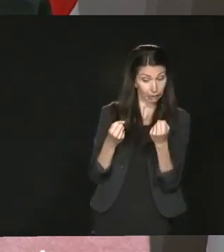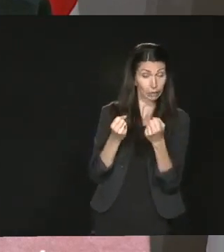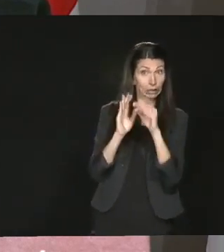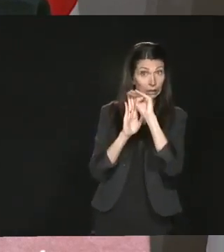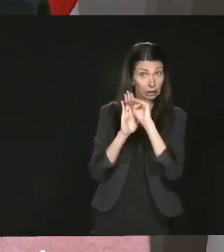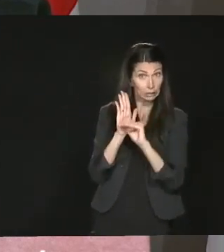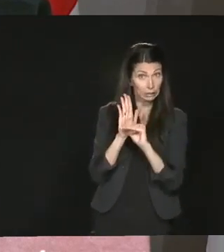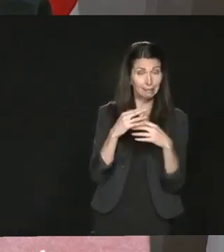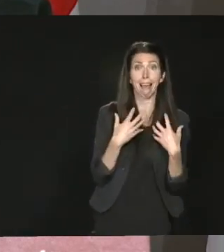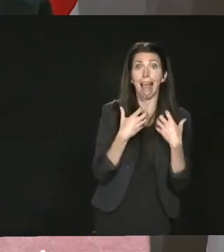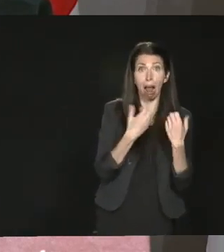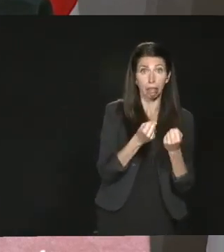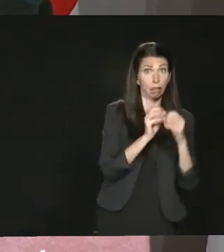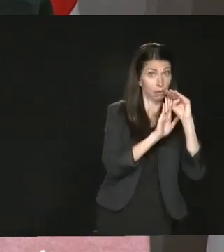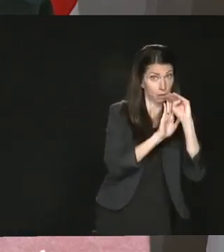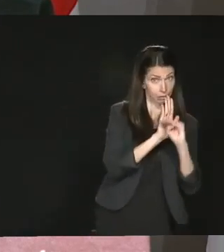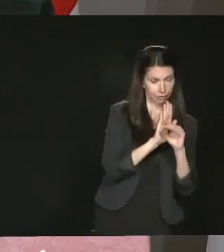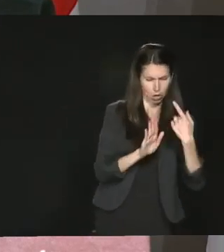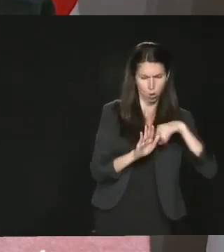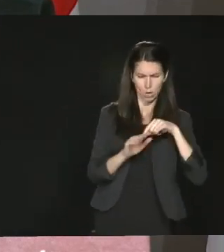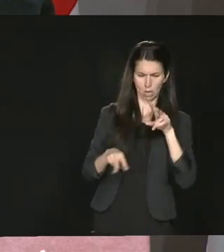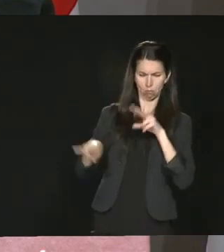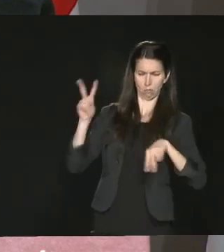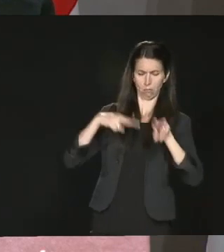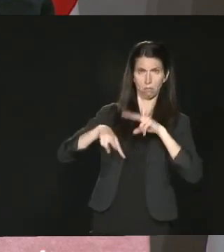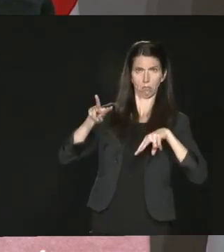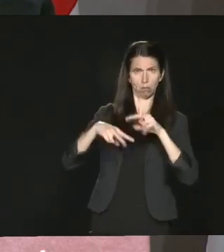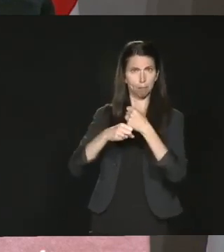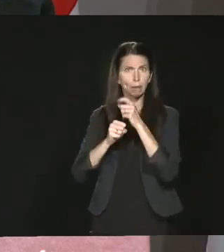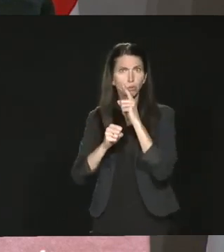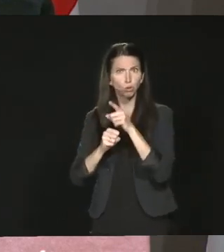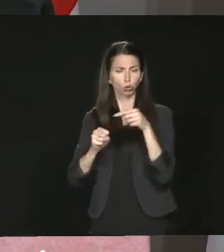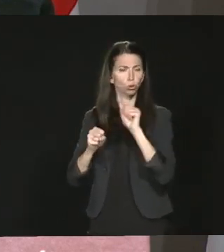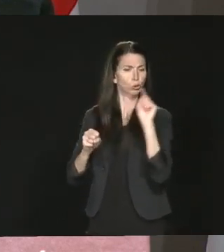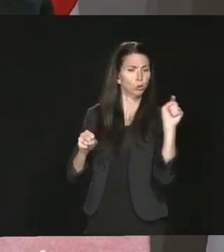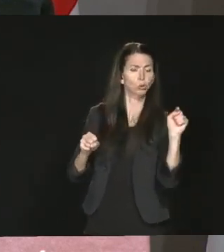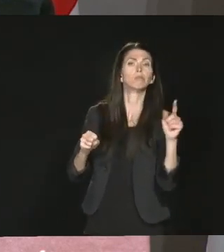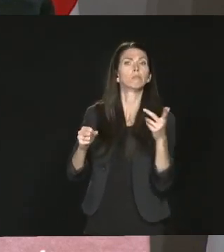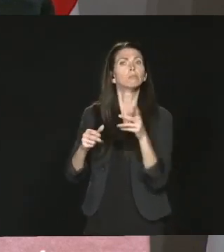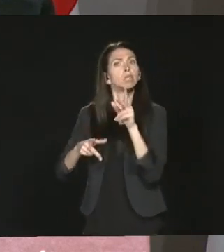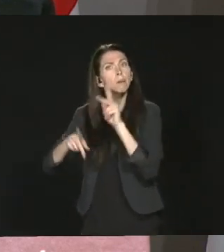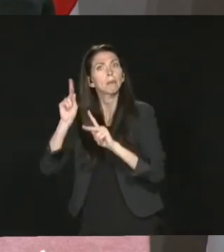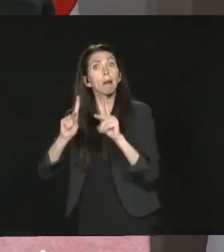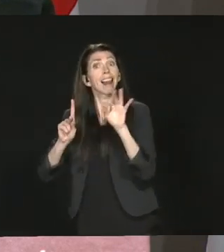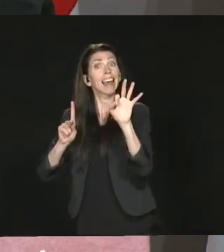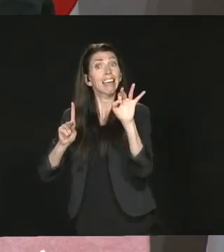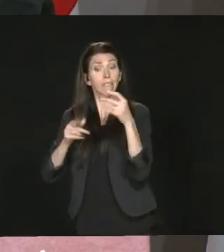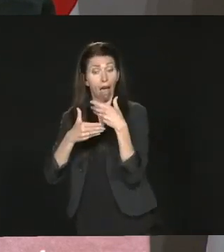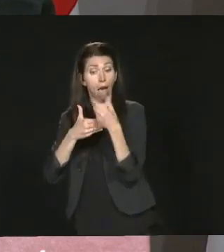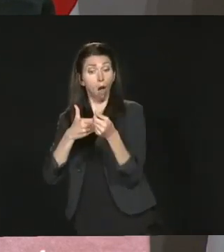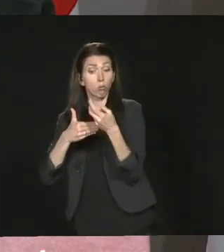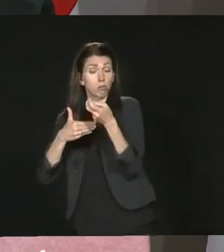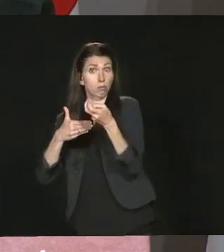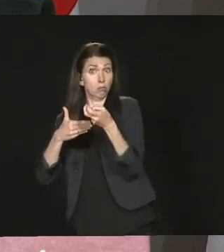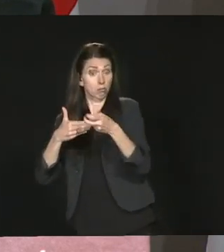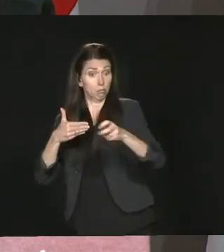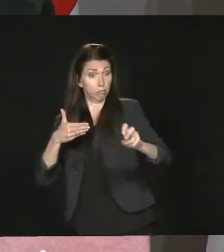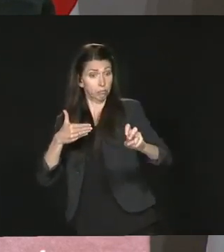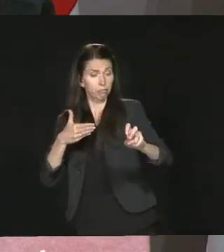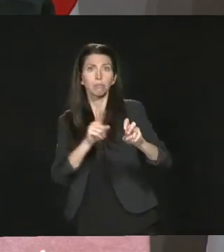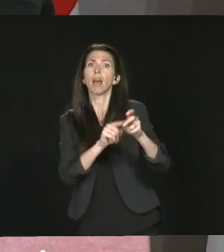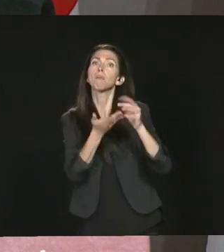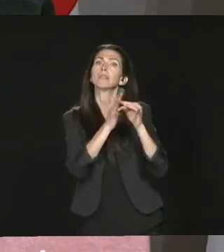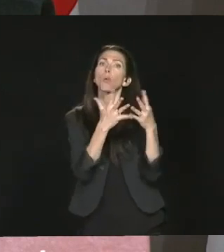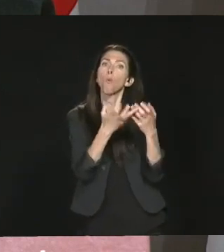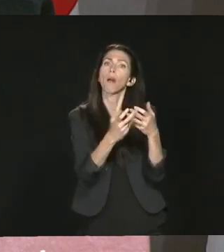released, and also to ensure that people are released in such circumstances that they are likely to be successful in their reintegration and not